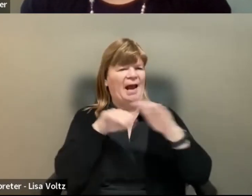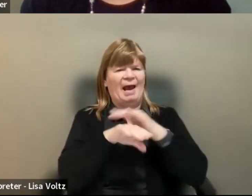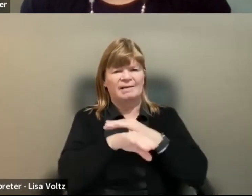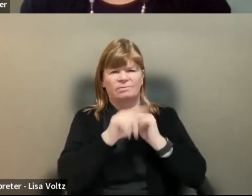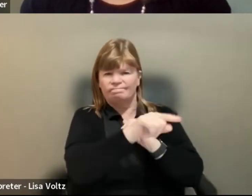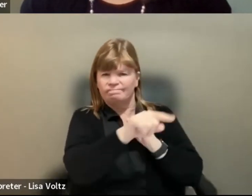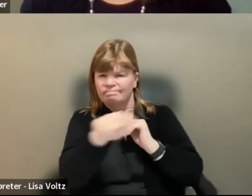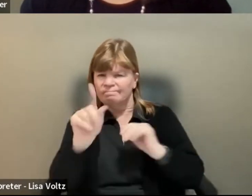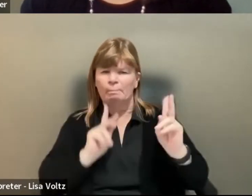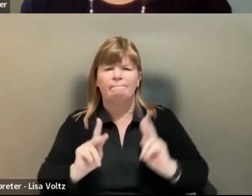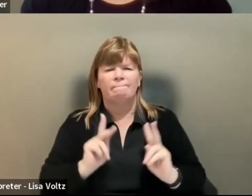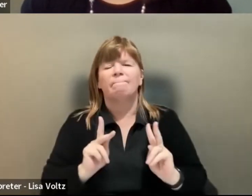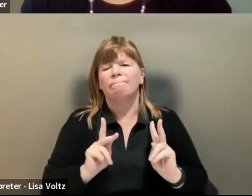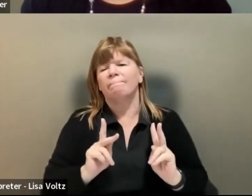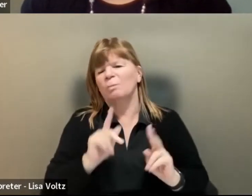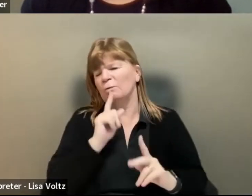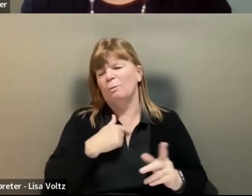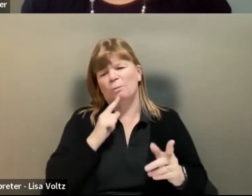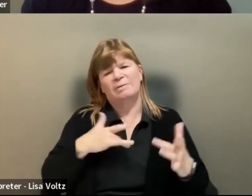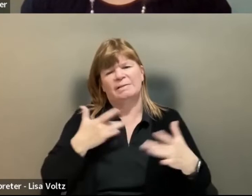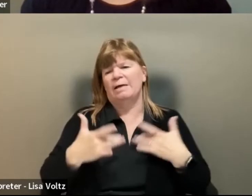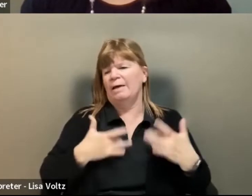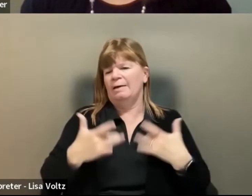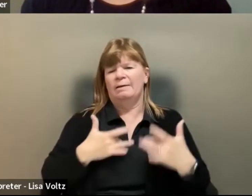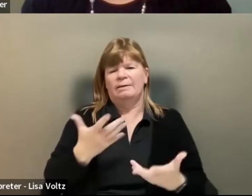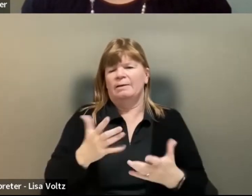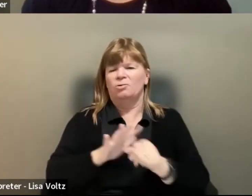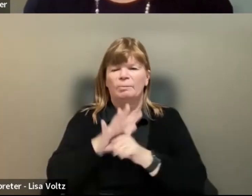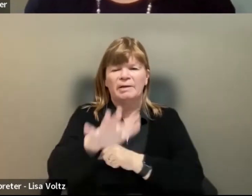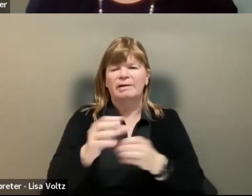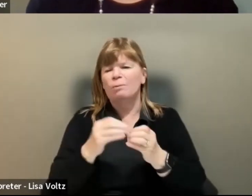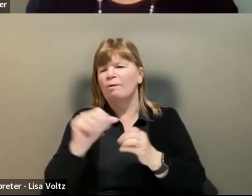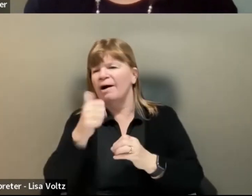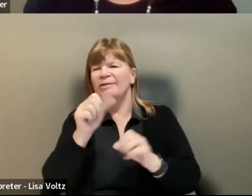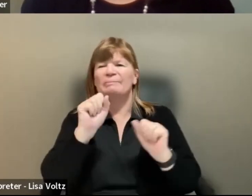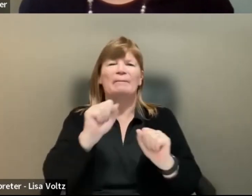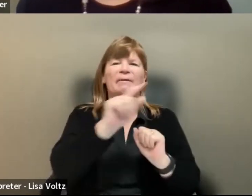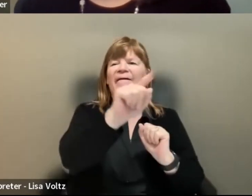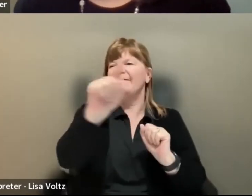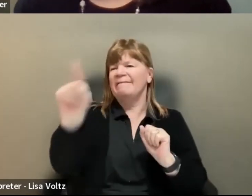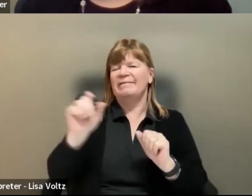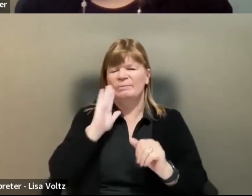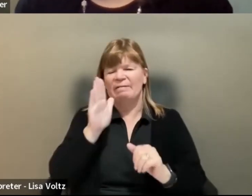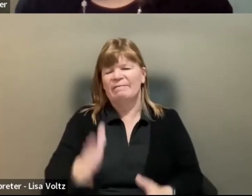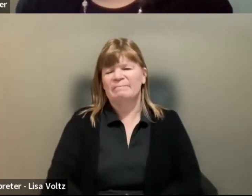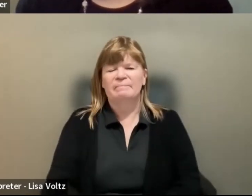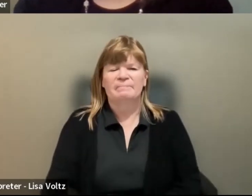And so we're just really excited. There are plenty more opportunities to come.